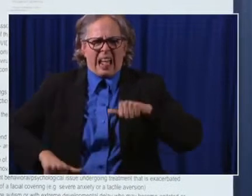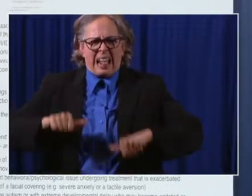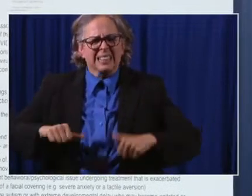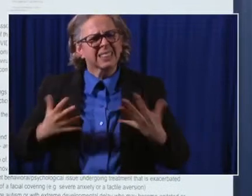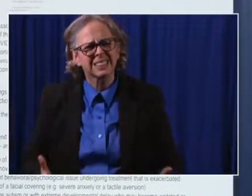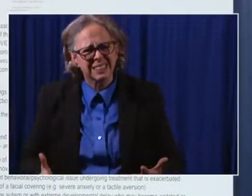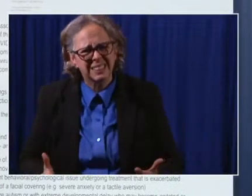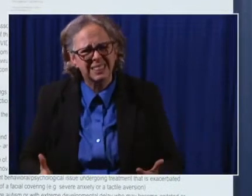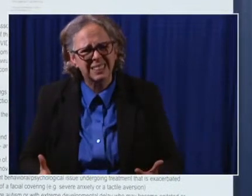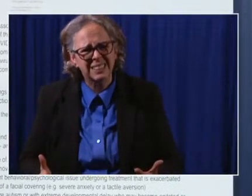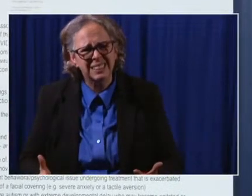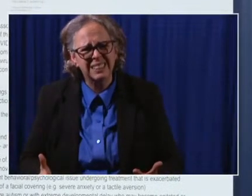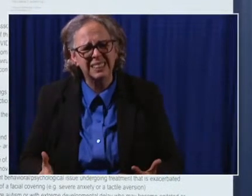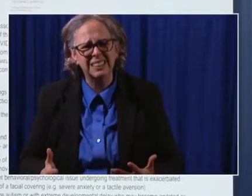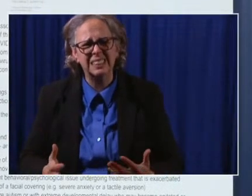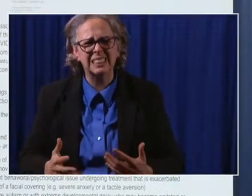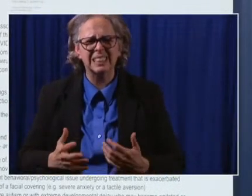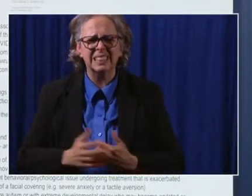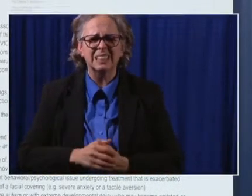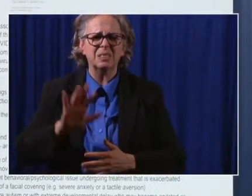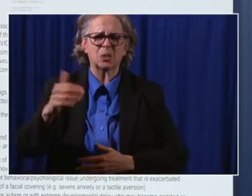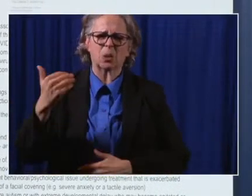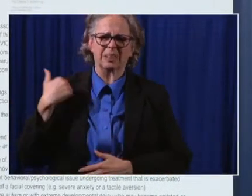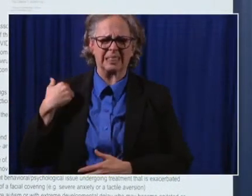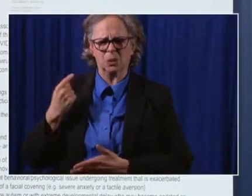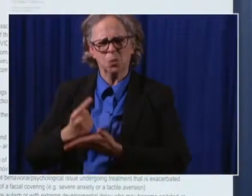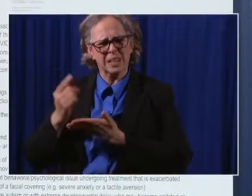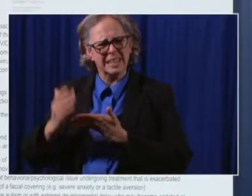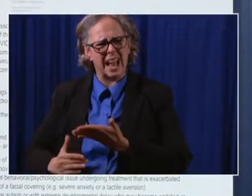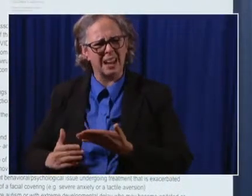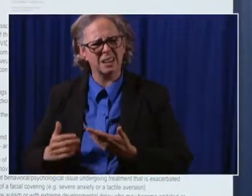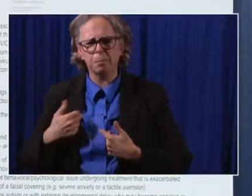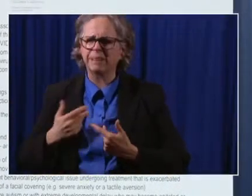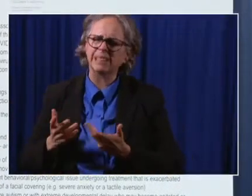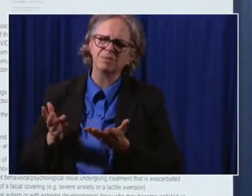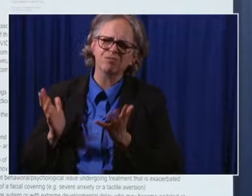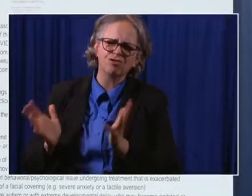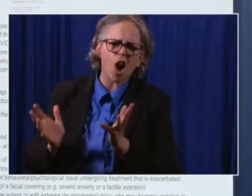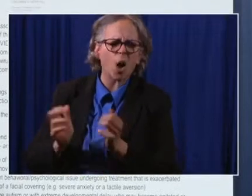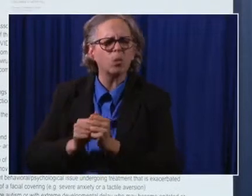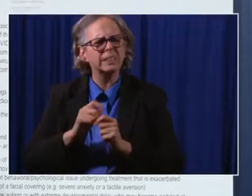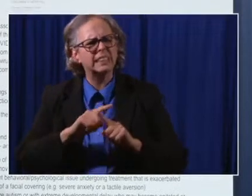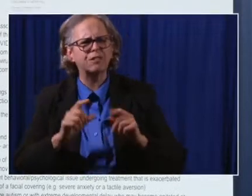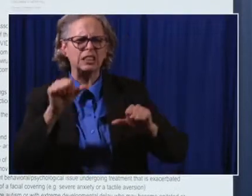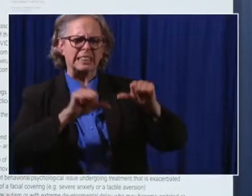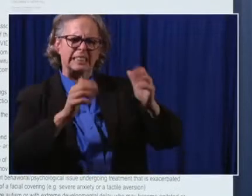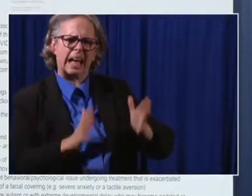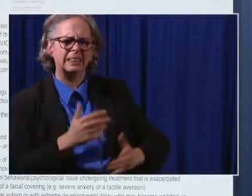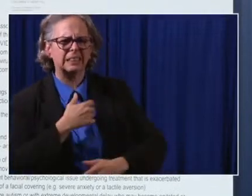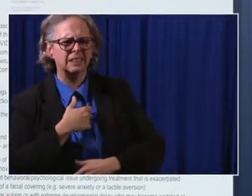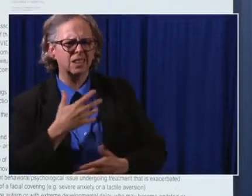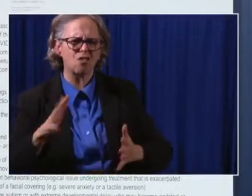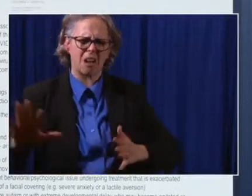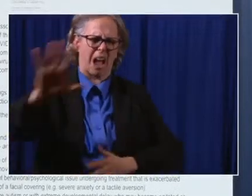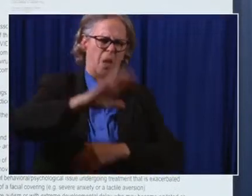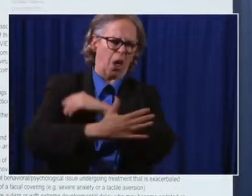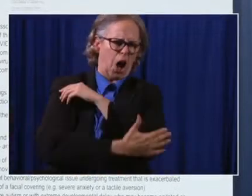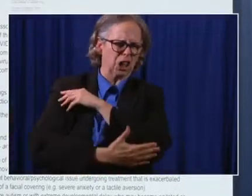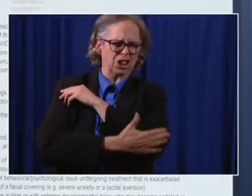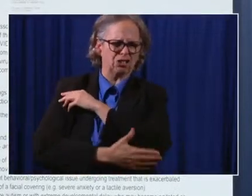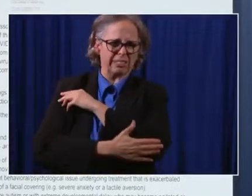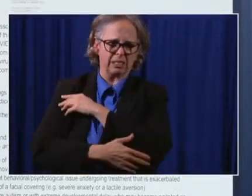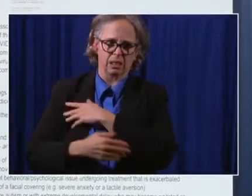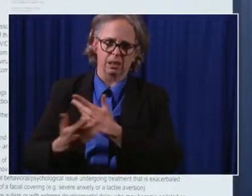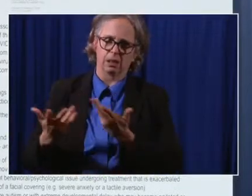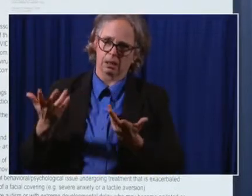This weekend I spent some time talking to scientists around the country about the pandemic.